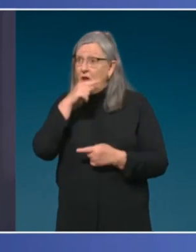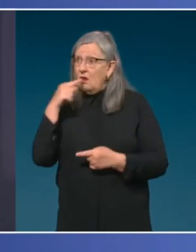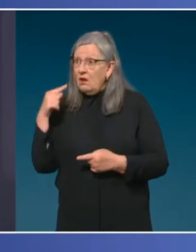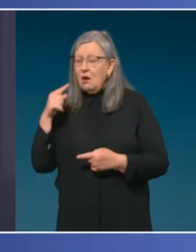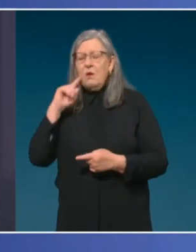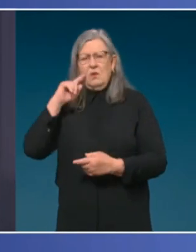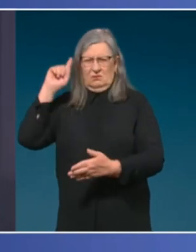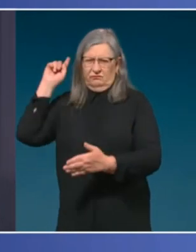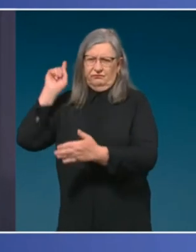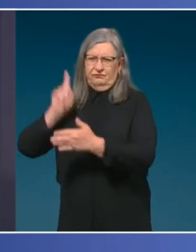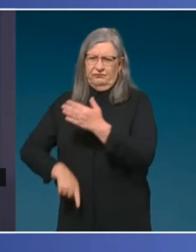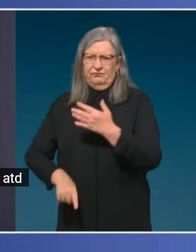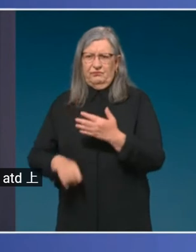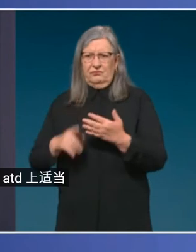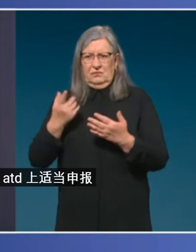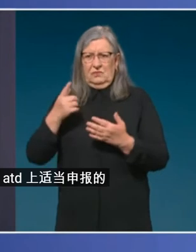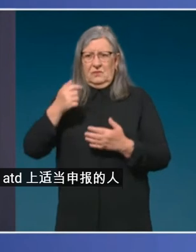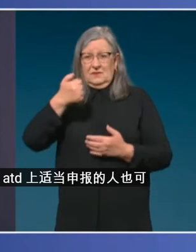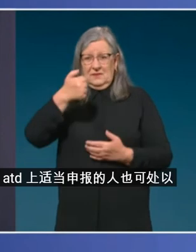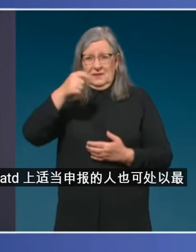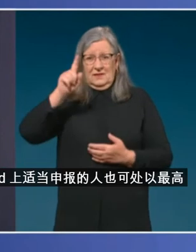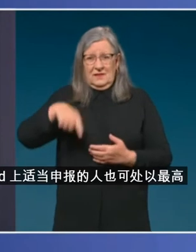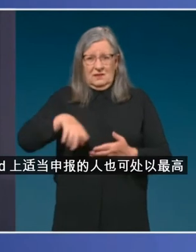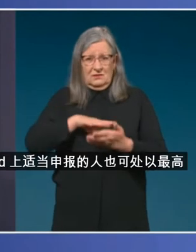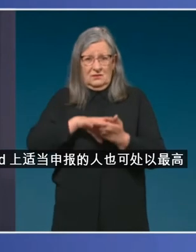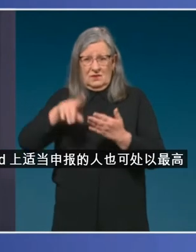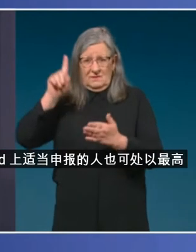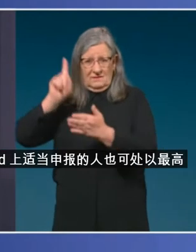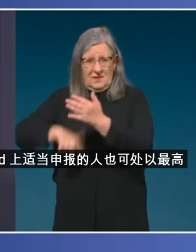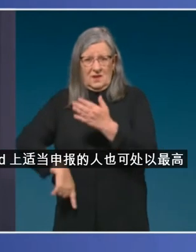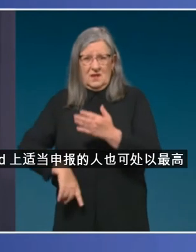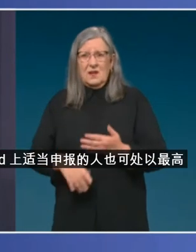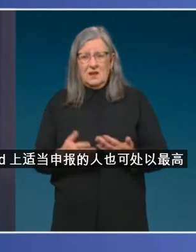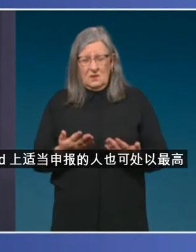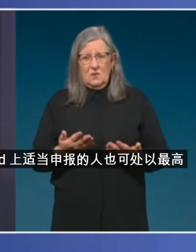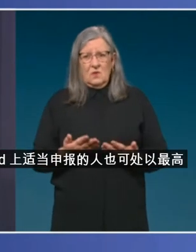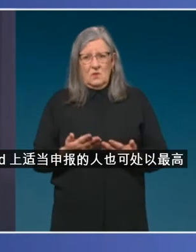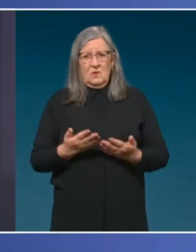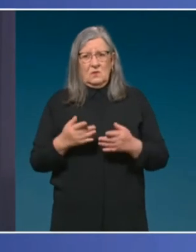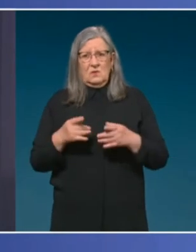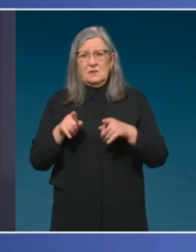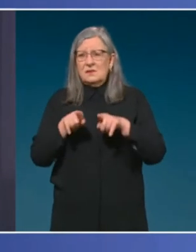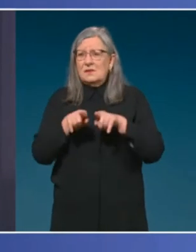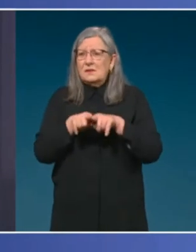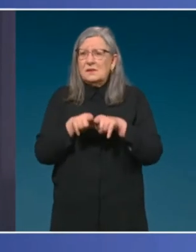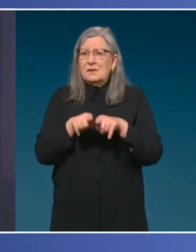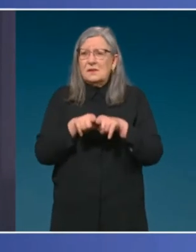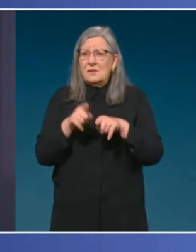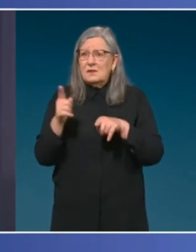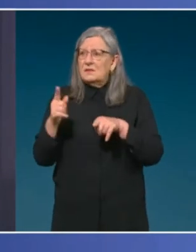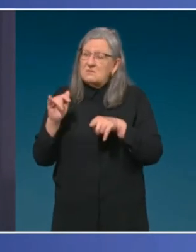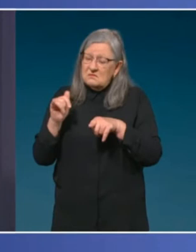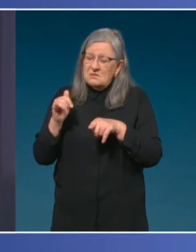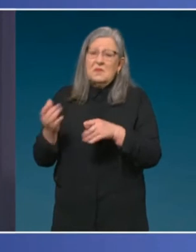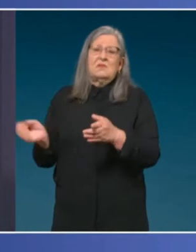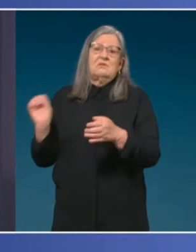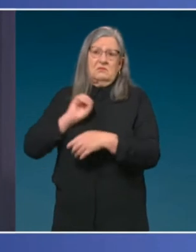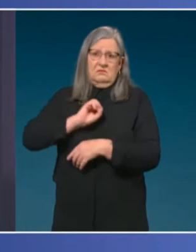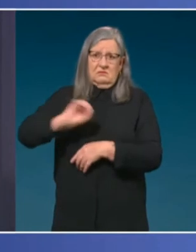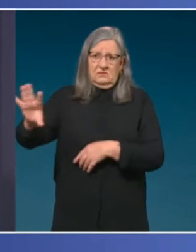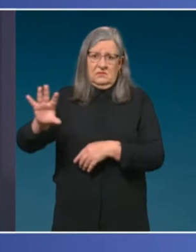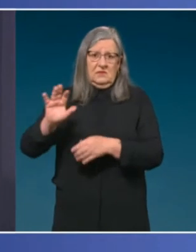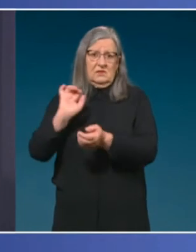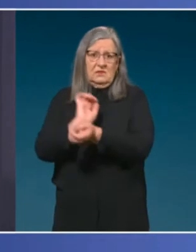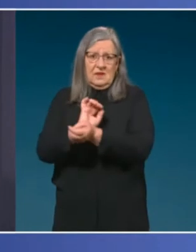$6,000 can be applied as a fine, but also up to a 12-month prison sentence for people who do